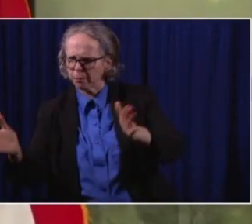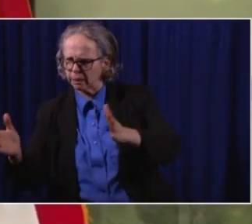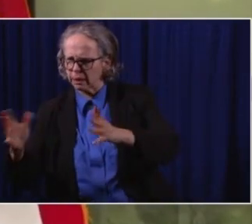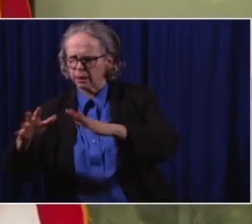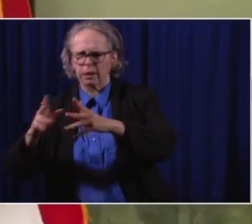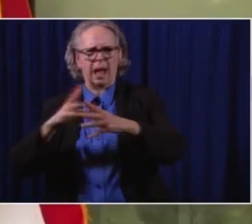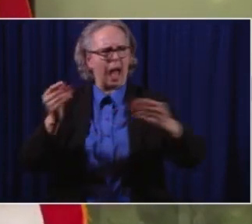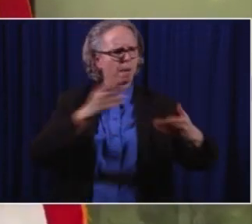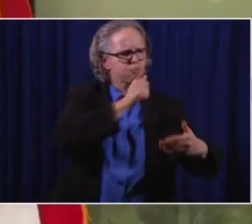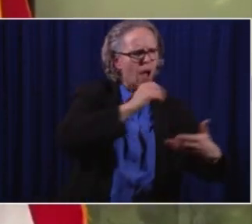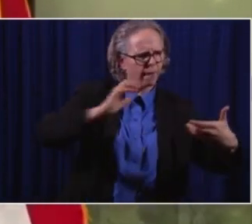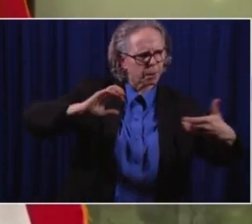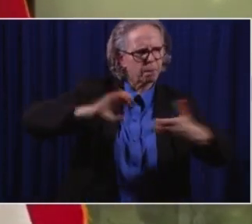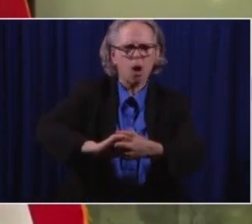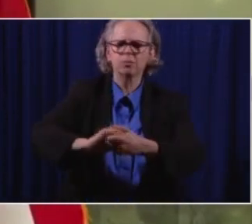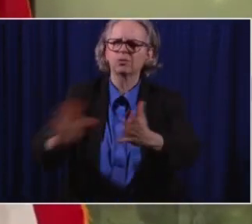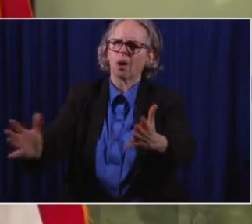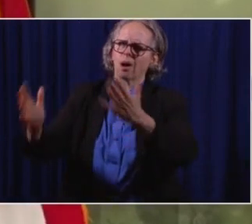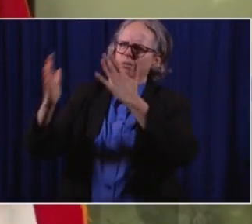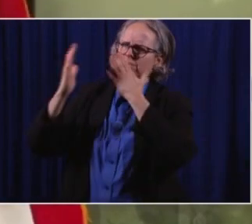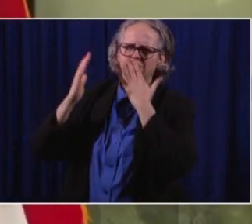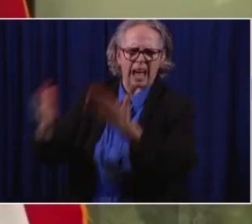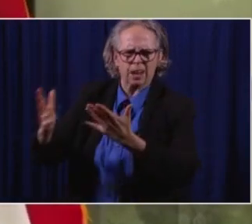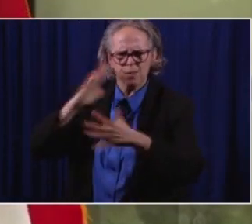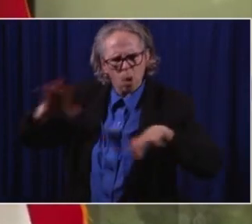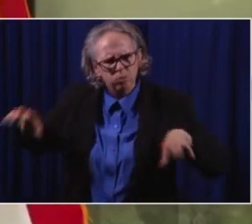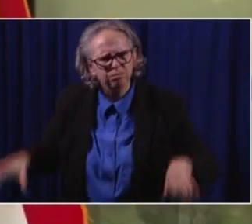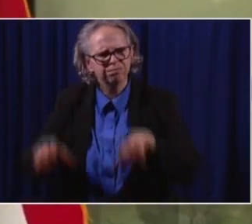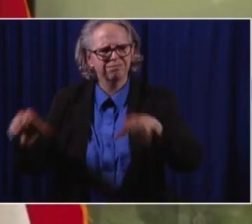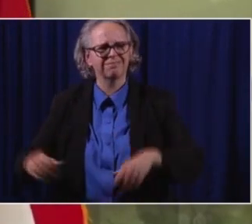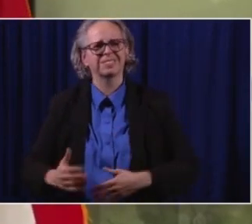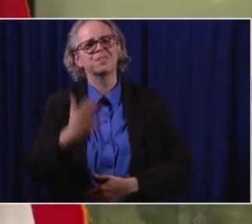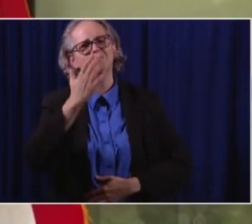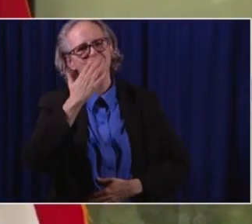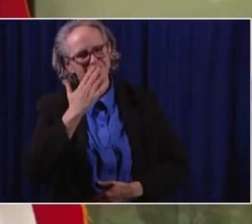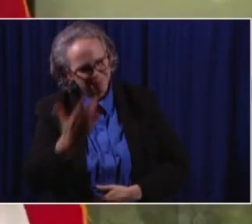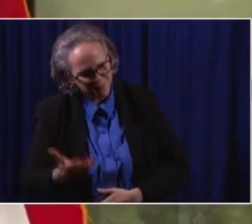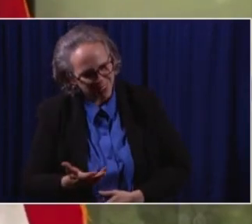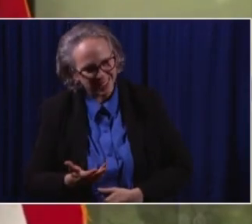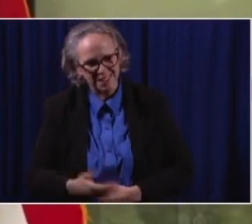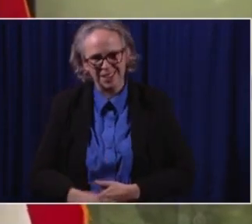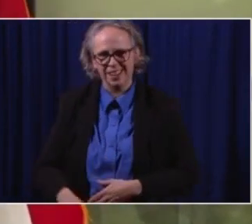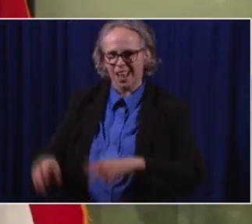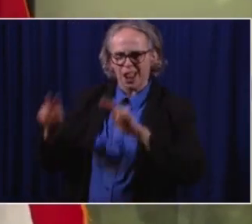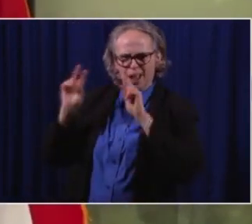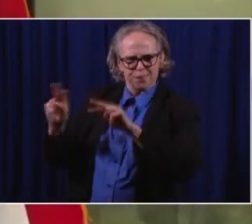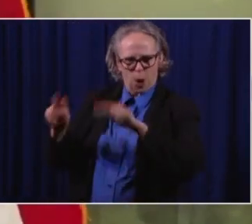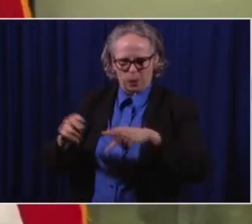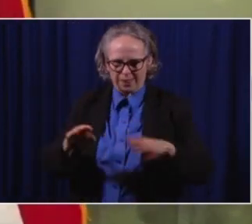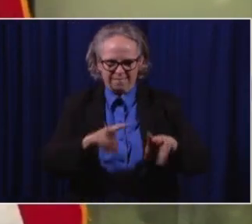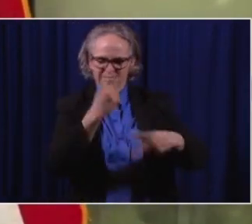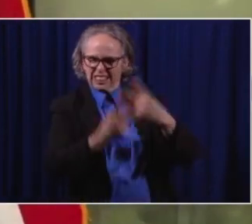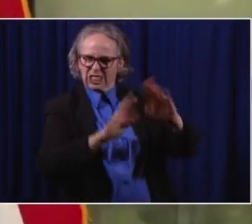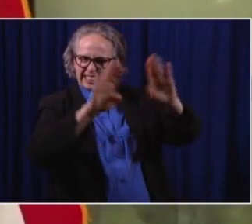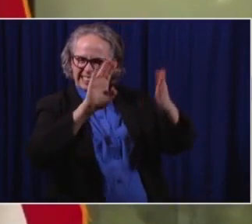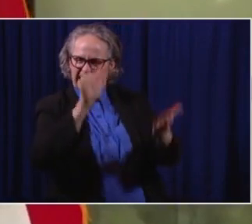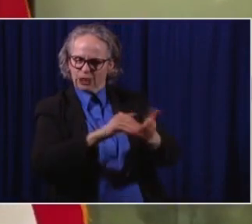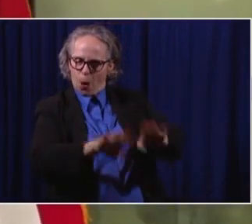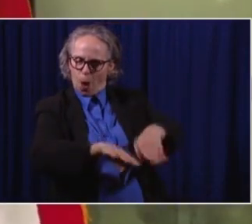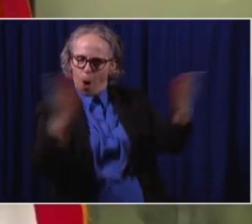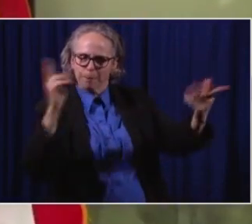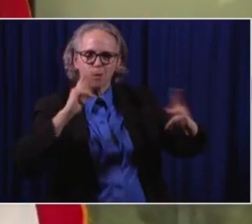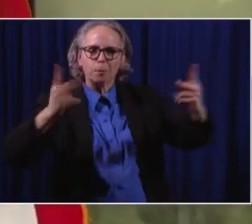thank you for all that you have done. You're very welcome. We look forward to the time when this can open up and everybody can